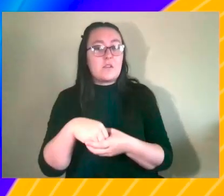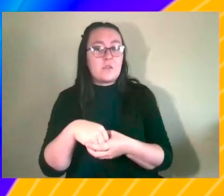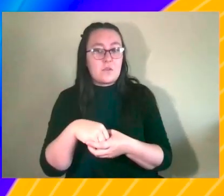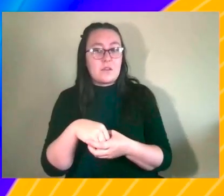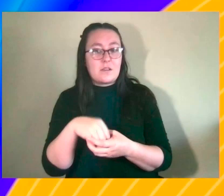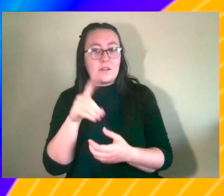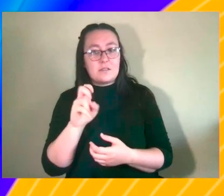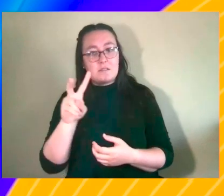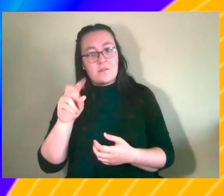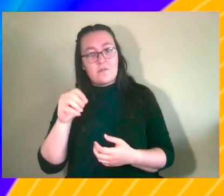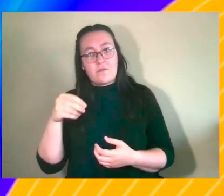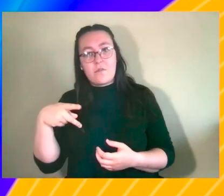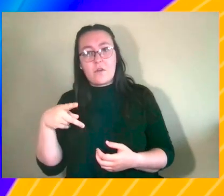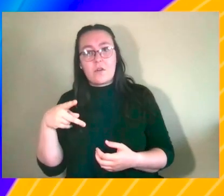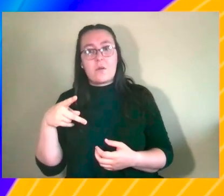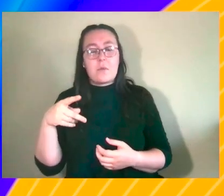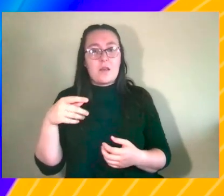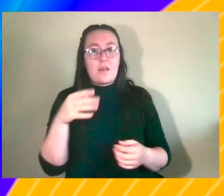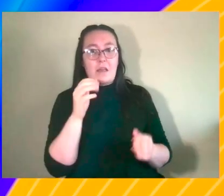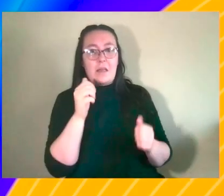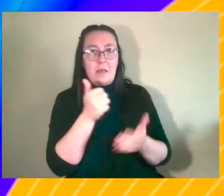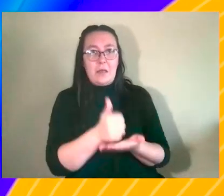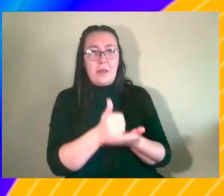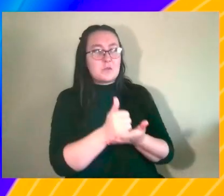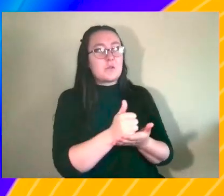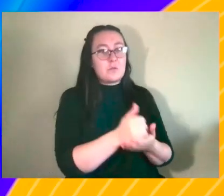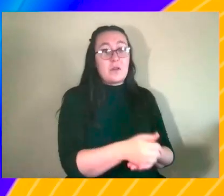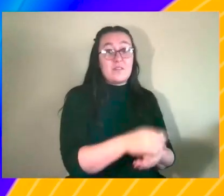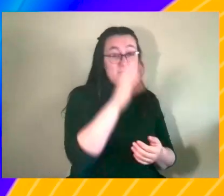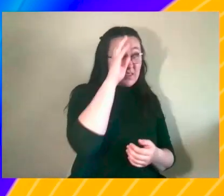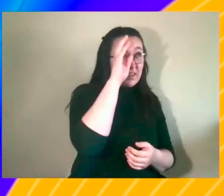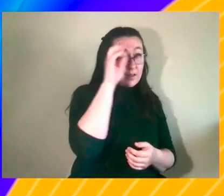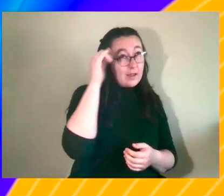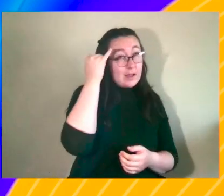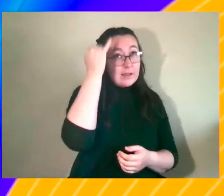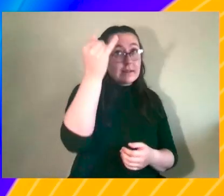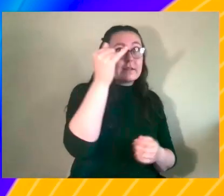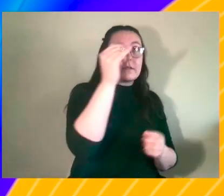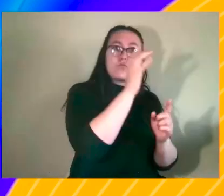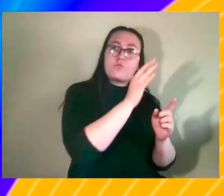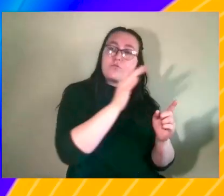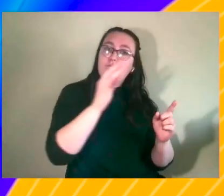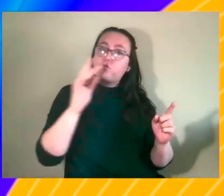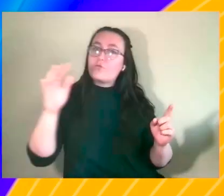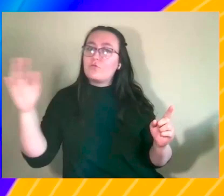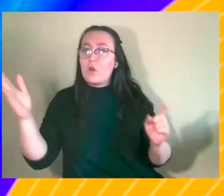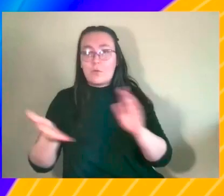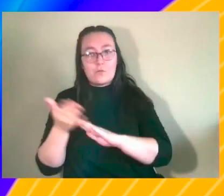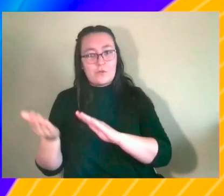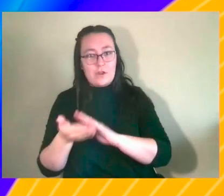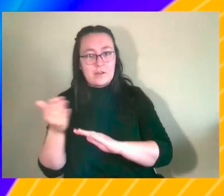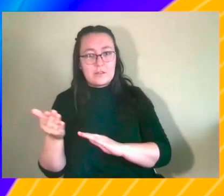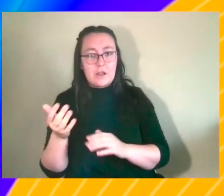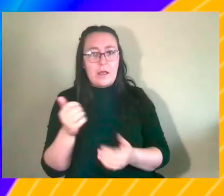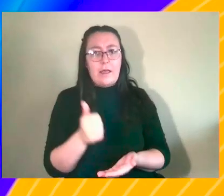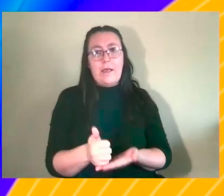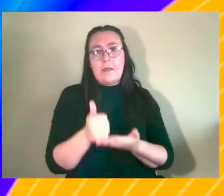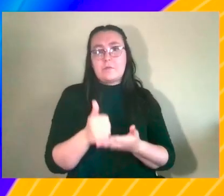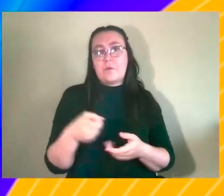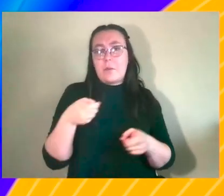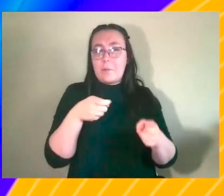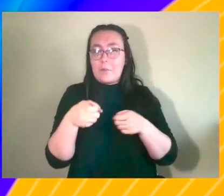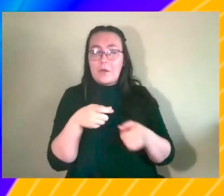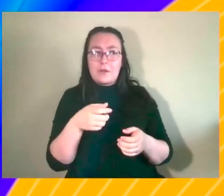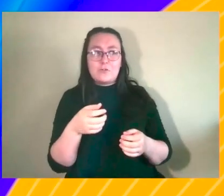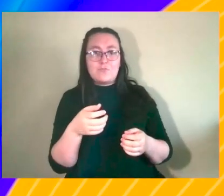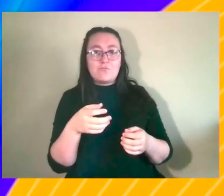from idea all the way to production. So it gives you everything that your team needs to manage your issues, to manage your source code, build